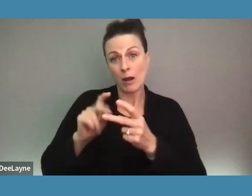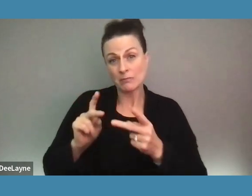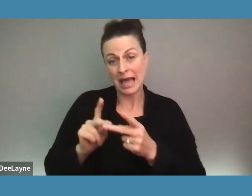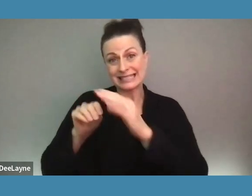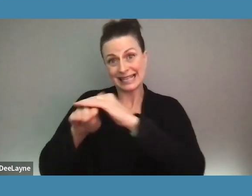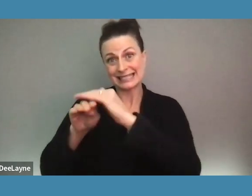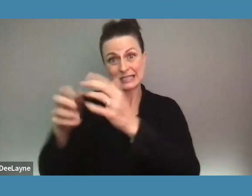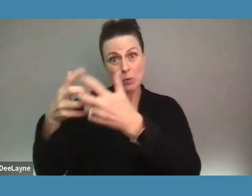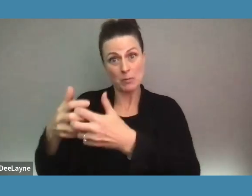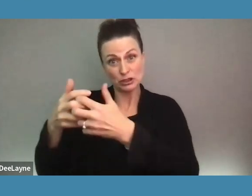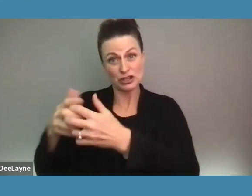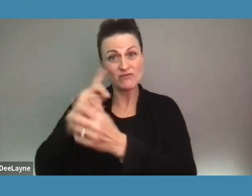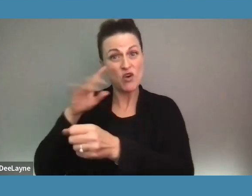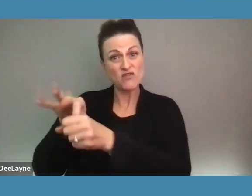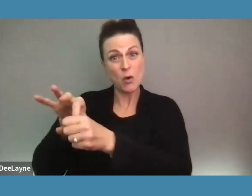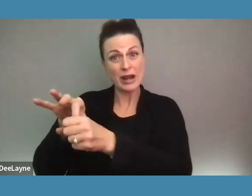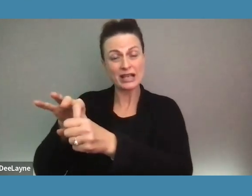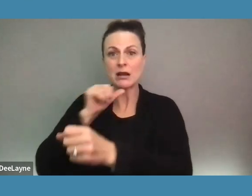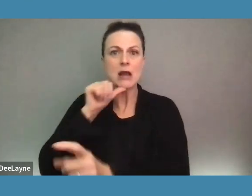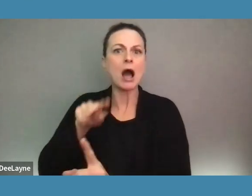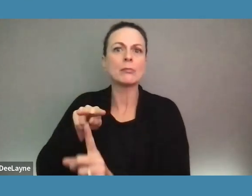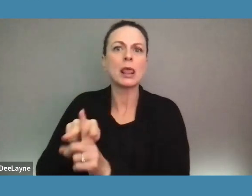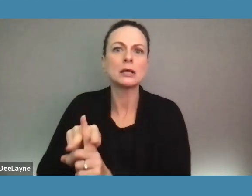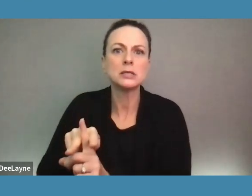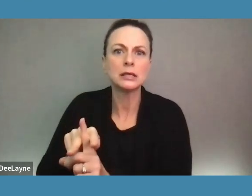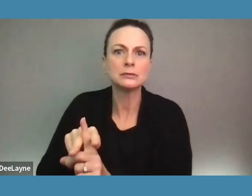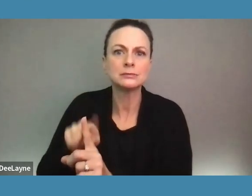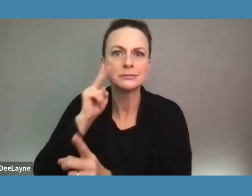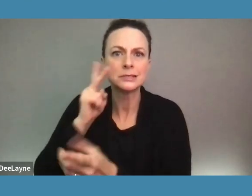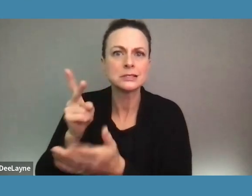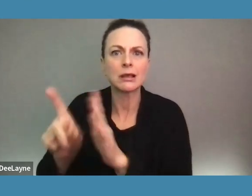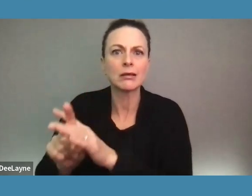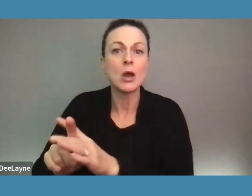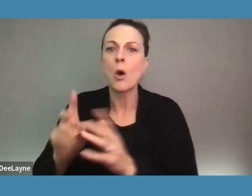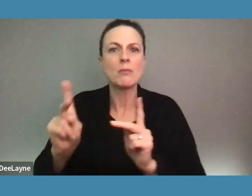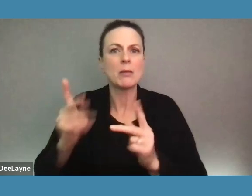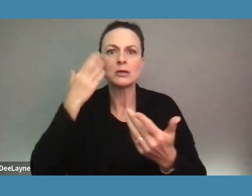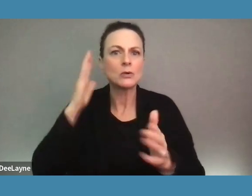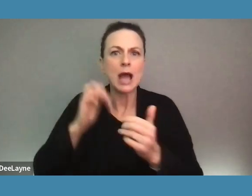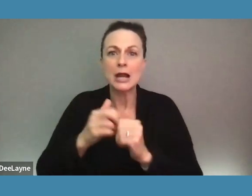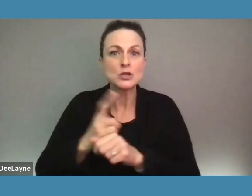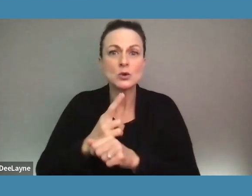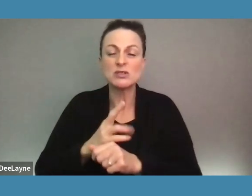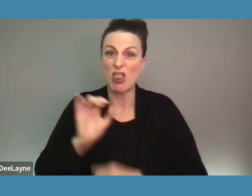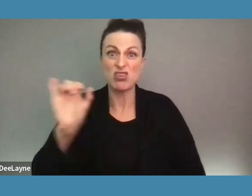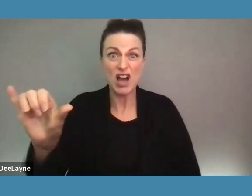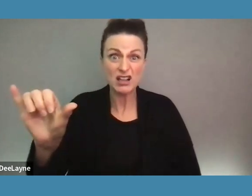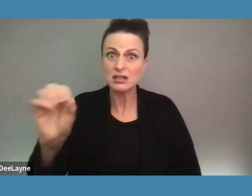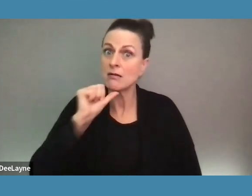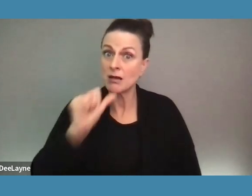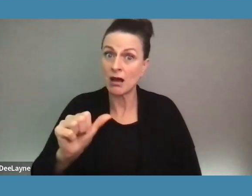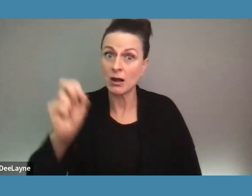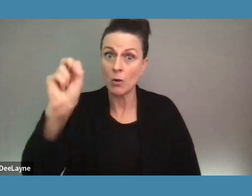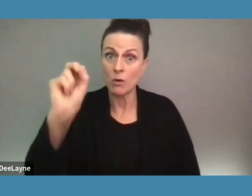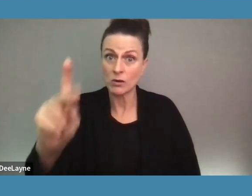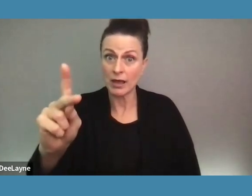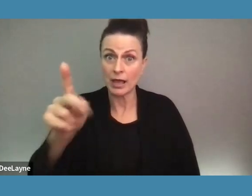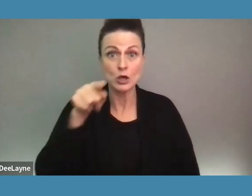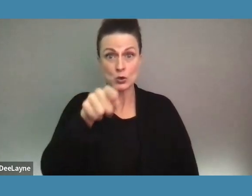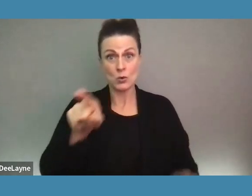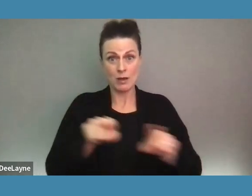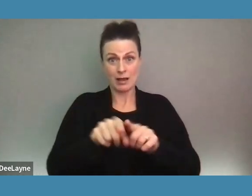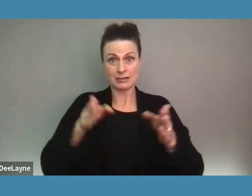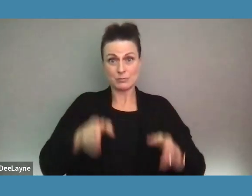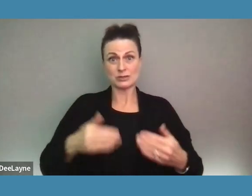voting machine and they aren't plugged in, or people don't know how to use them. That's not okay. You, as a person with a disability,